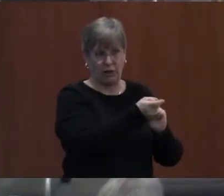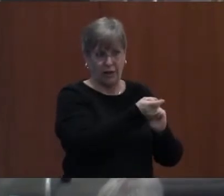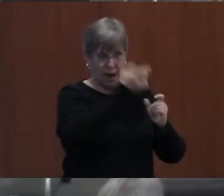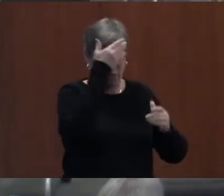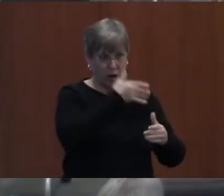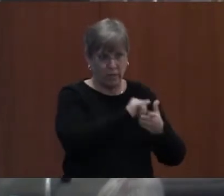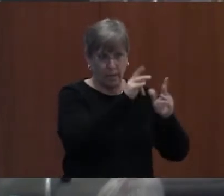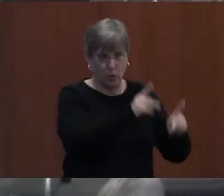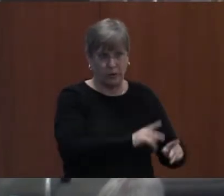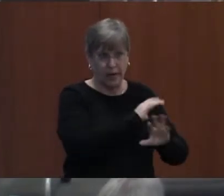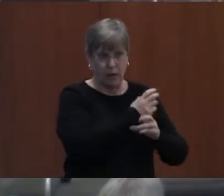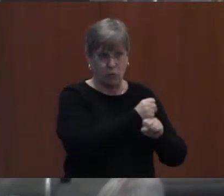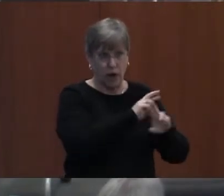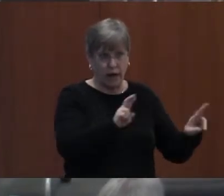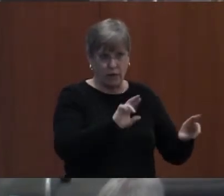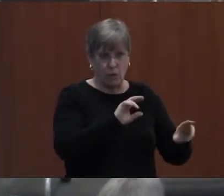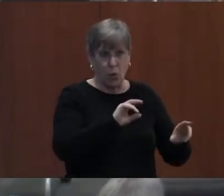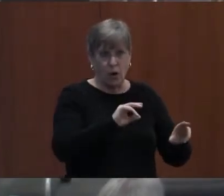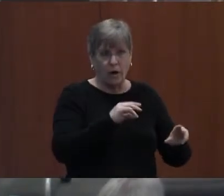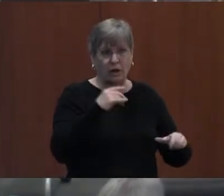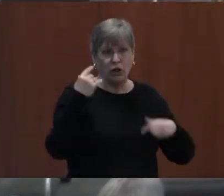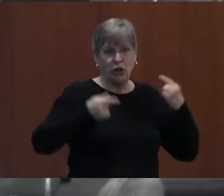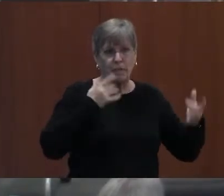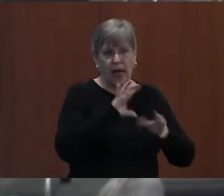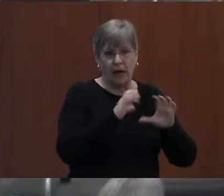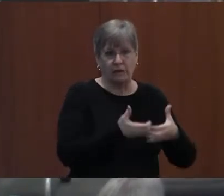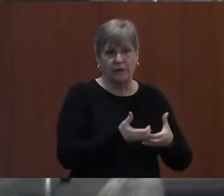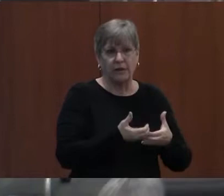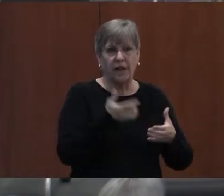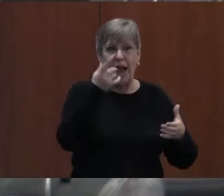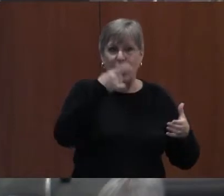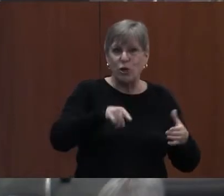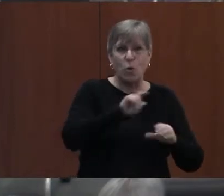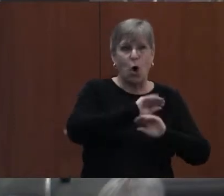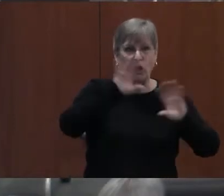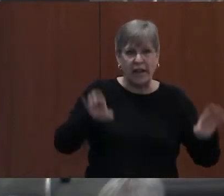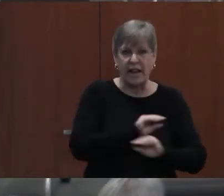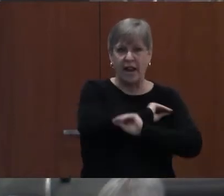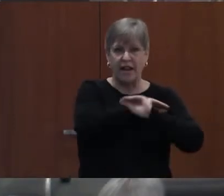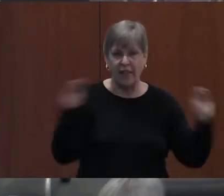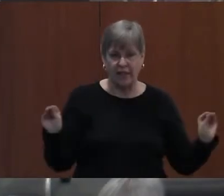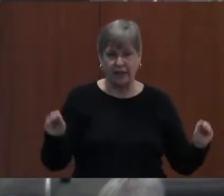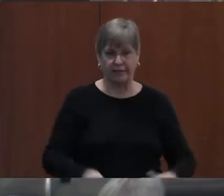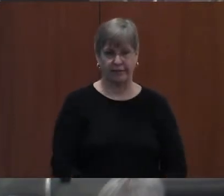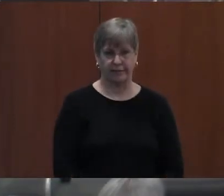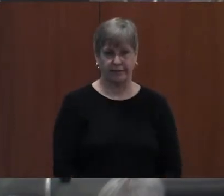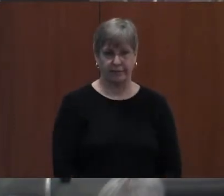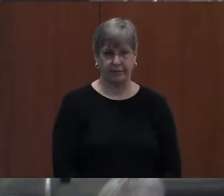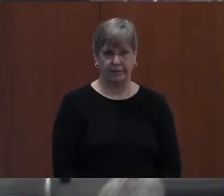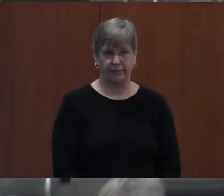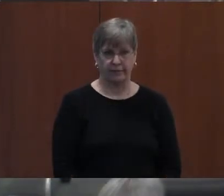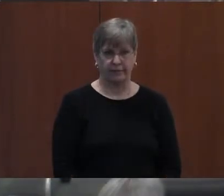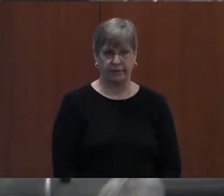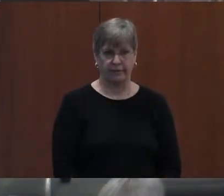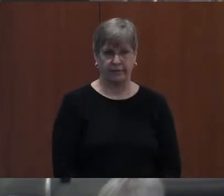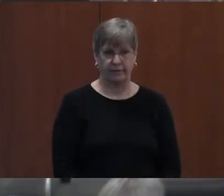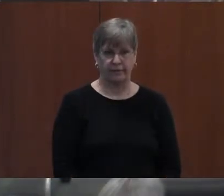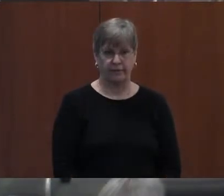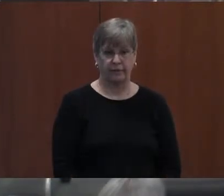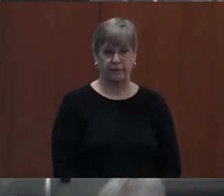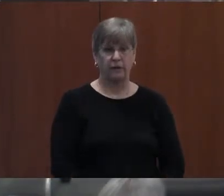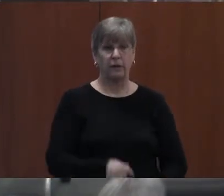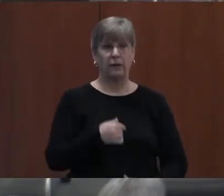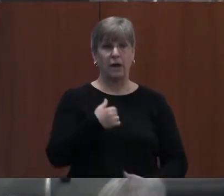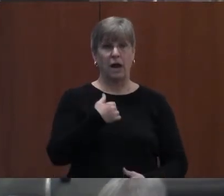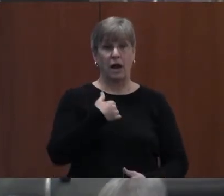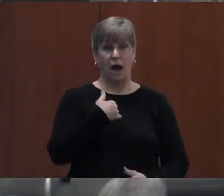them to get ready for gym. And you guys did nothing. And then I started